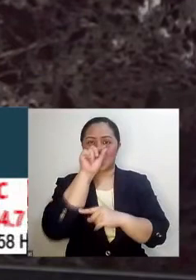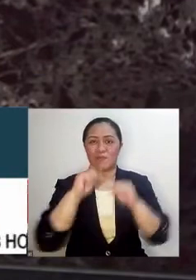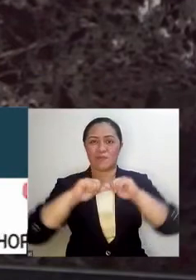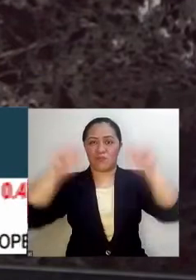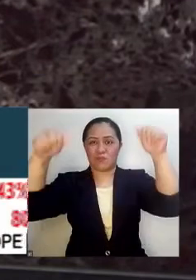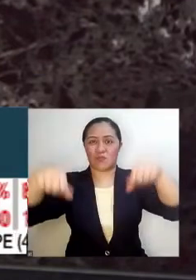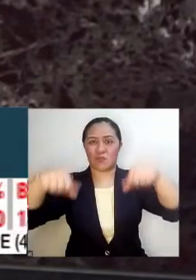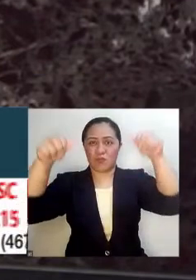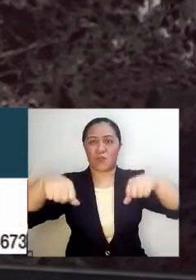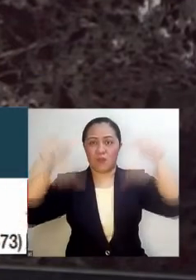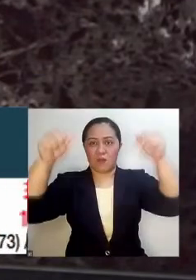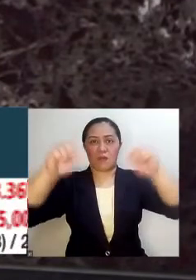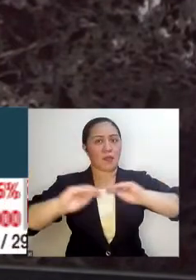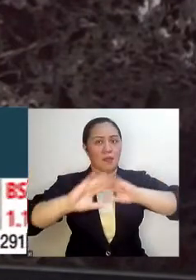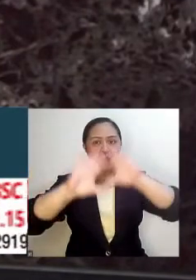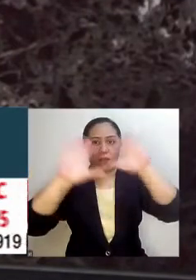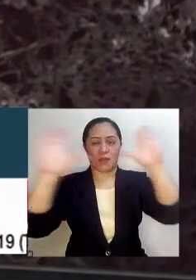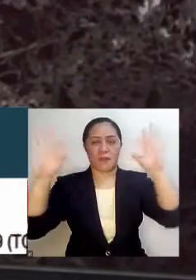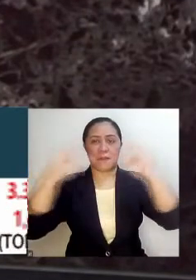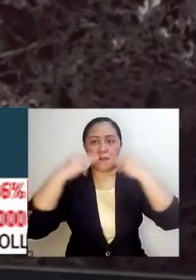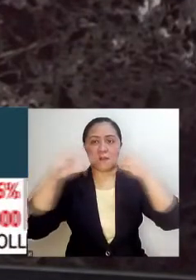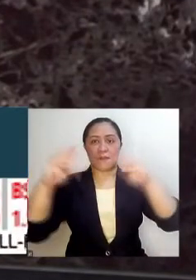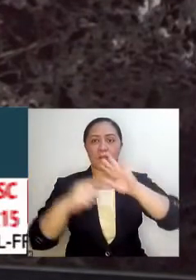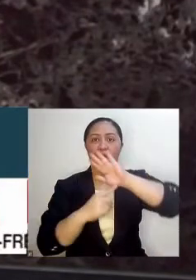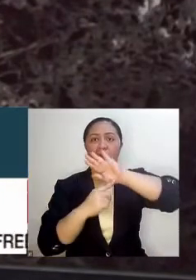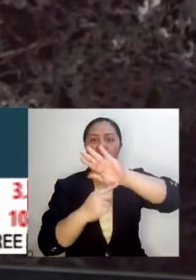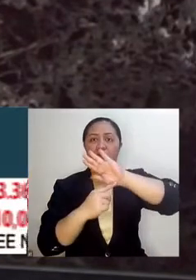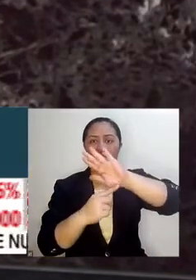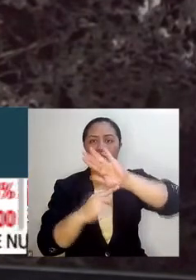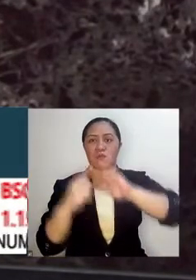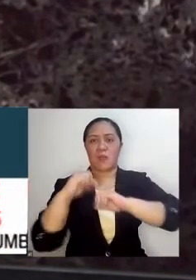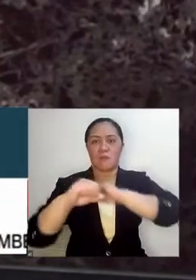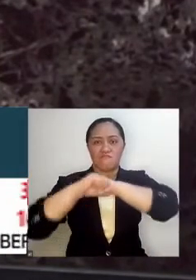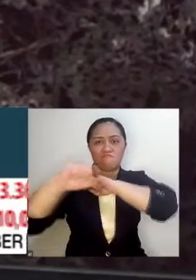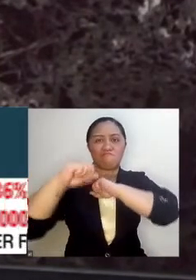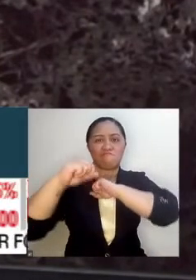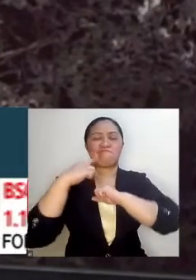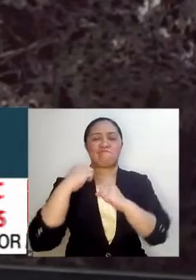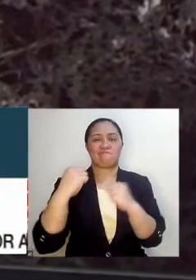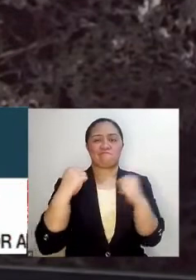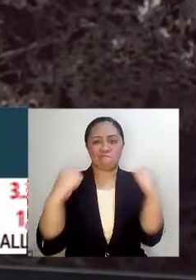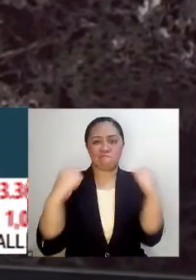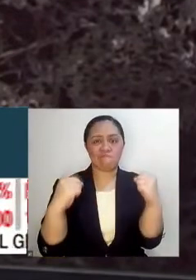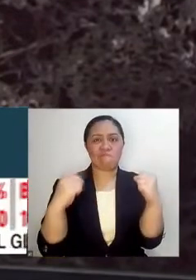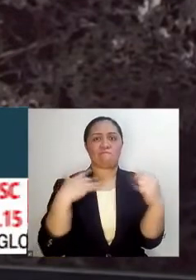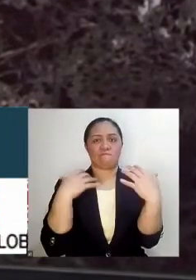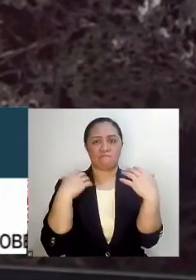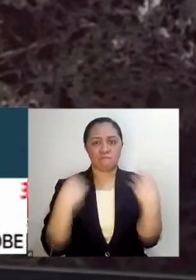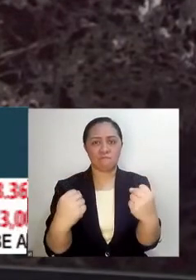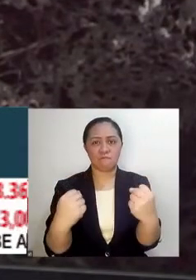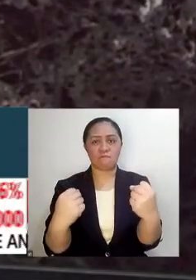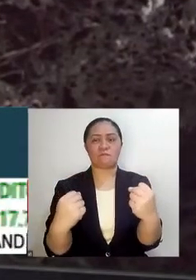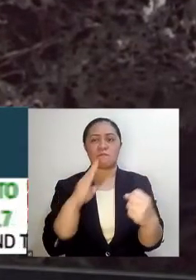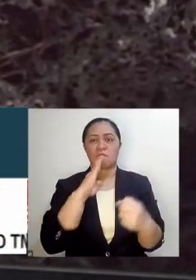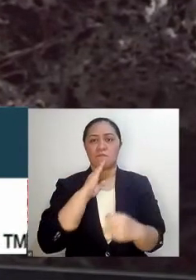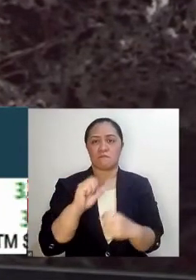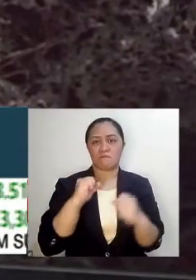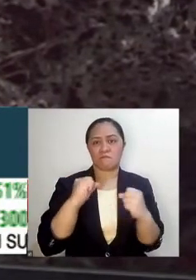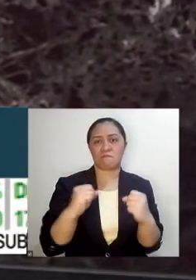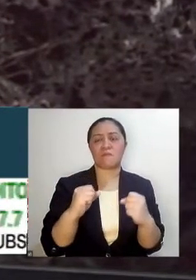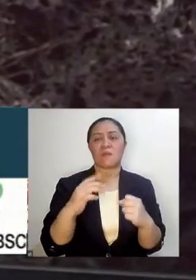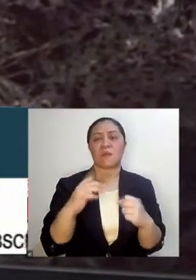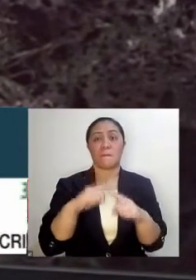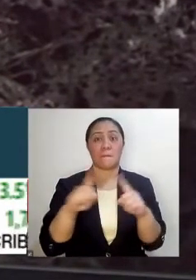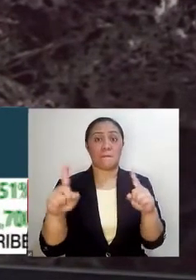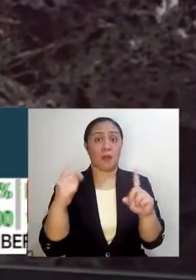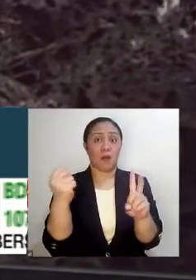clear. Fight. Stay strong. Be strong. But when the violence